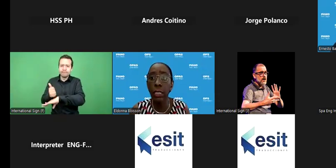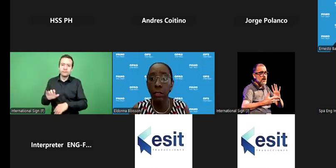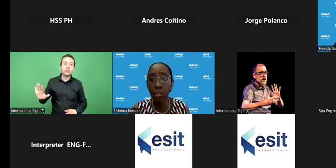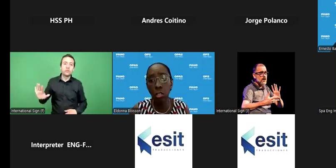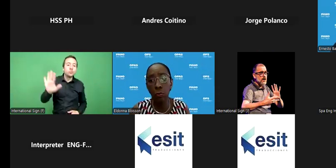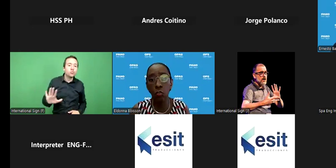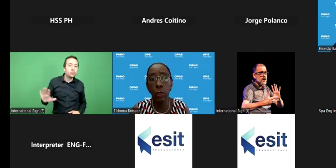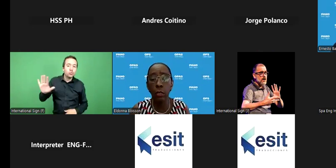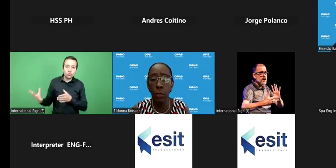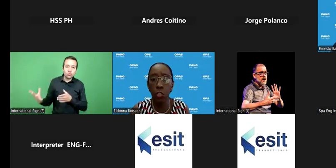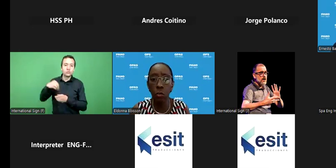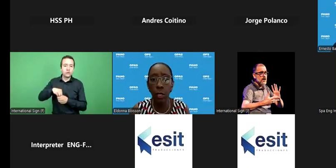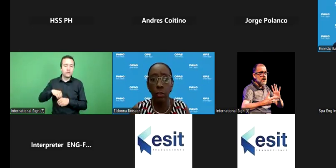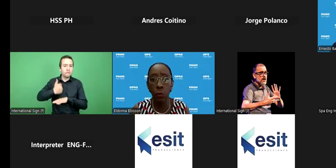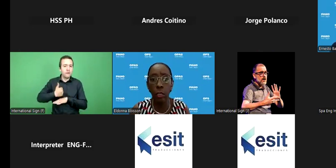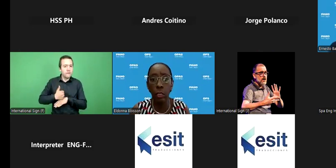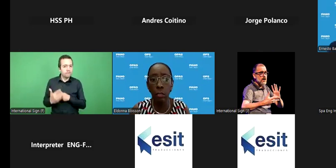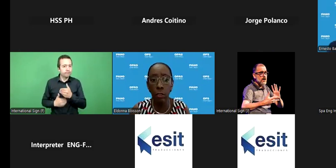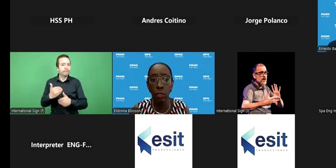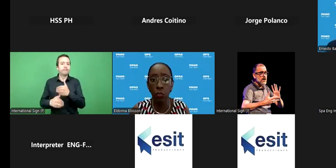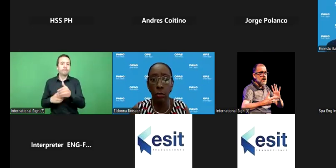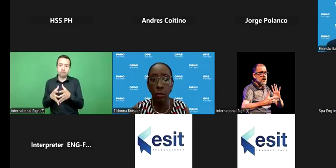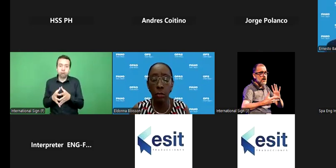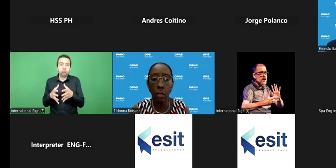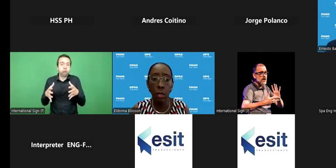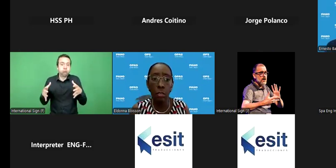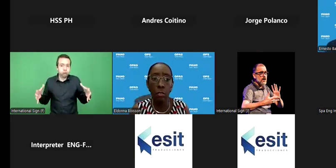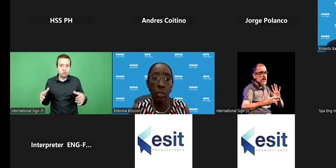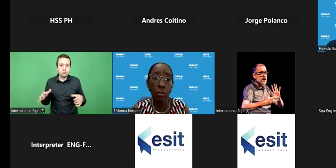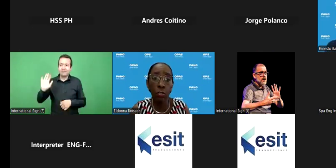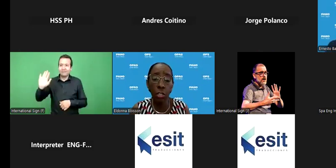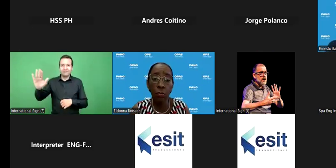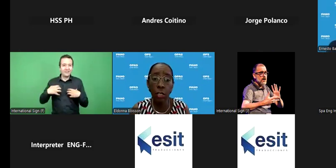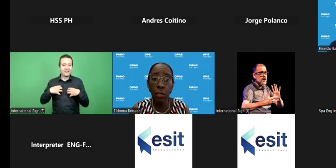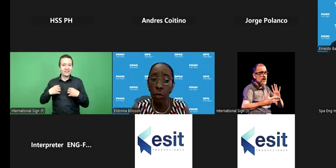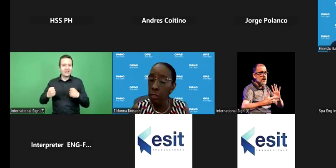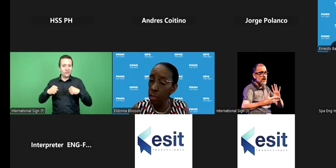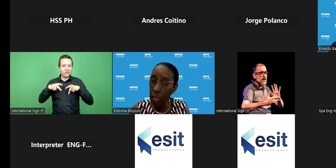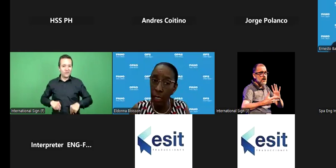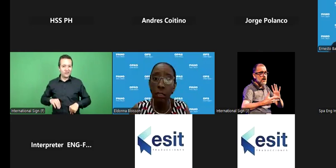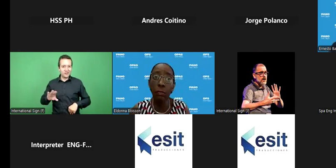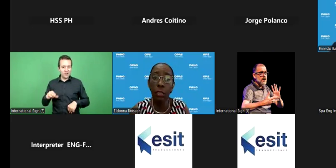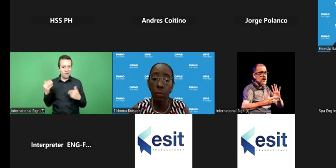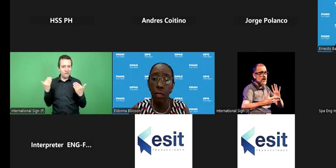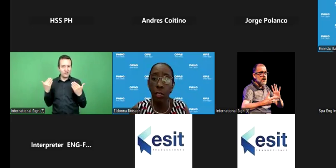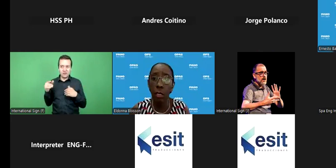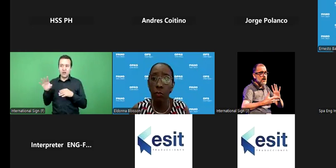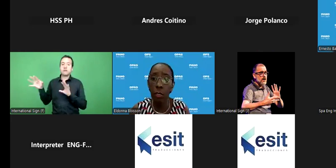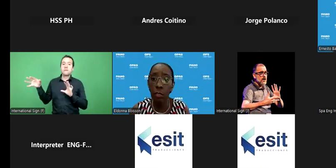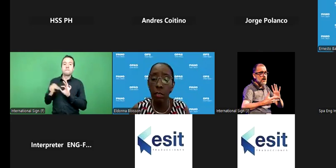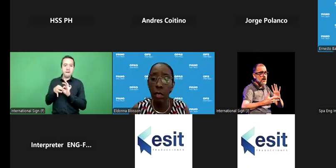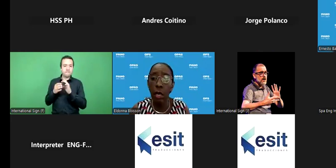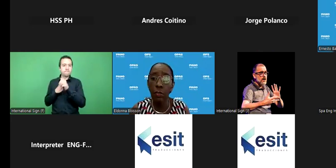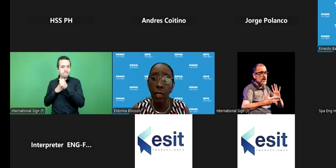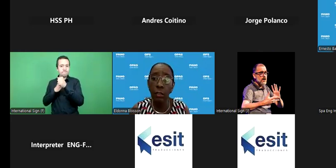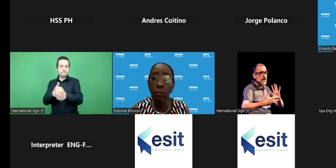the leadership shown by the Ministry of Health and Wellness of the country. So in conclusion, I really once again commend the Bahamian